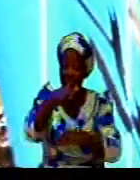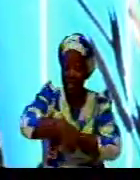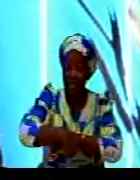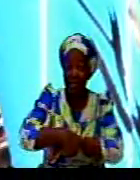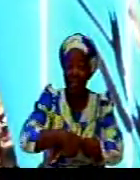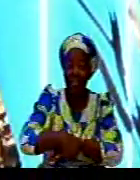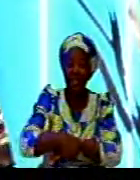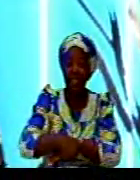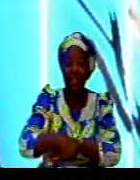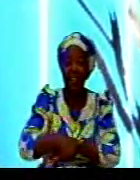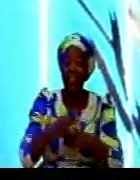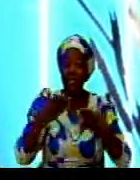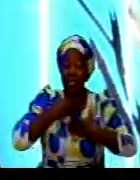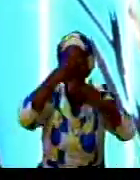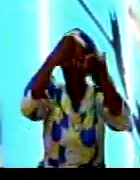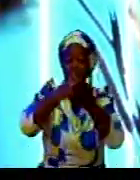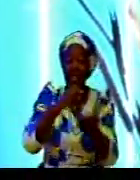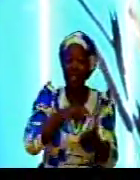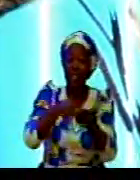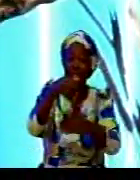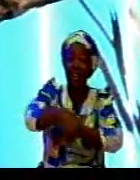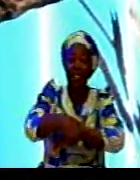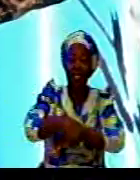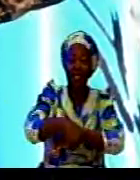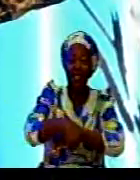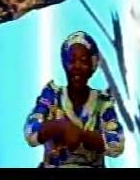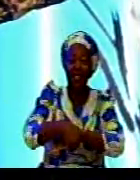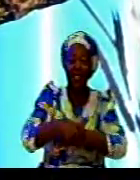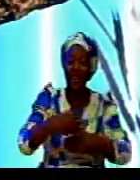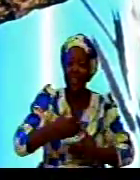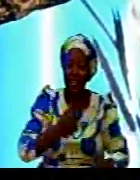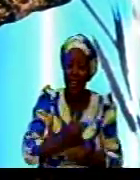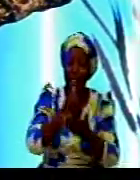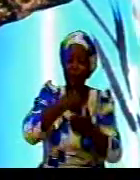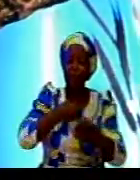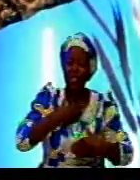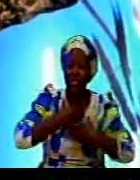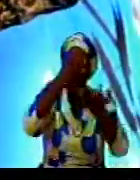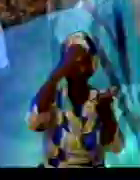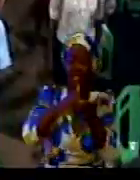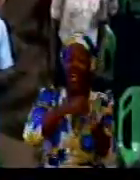total freedom. Tonight, help me